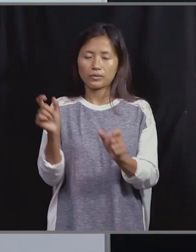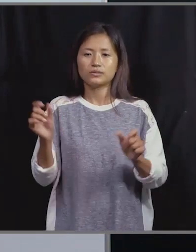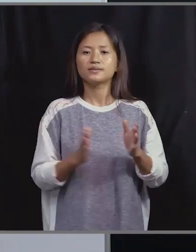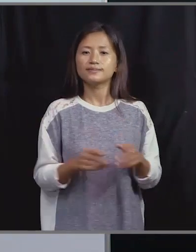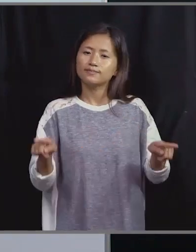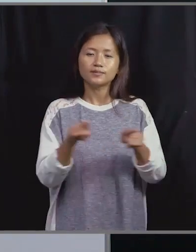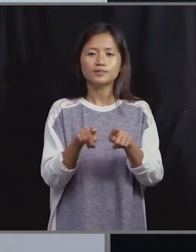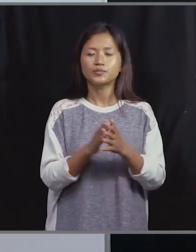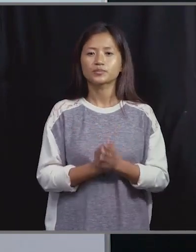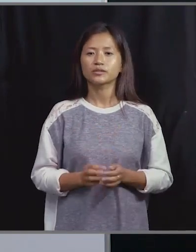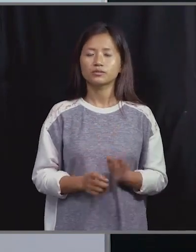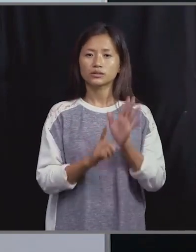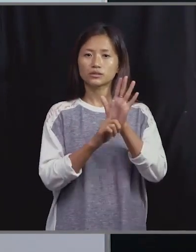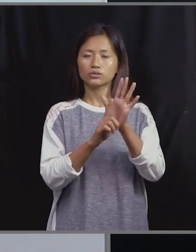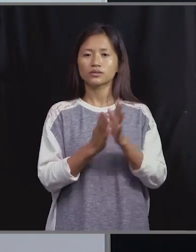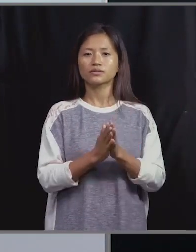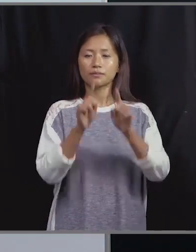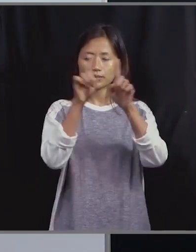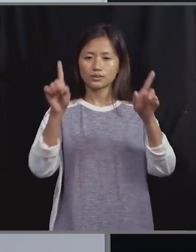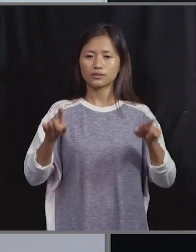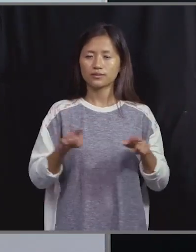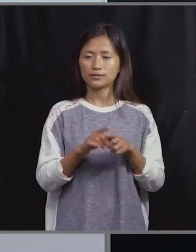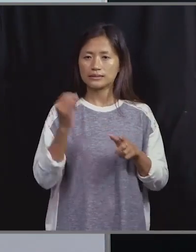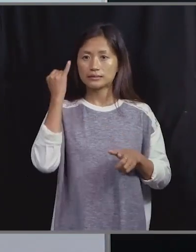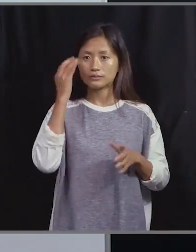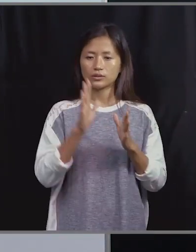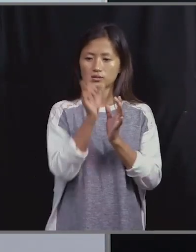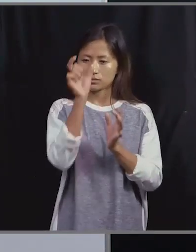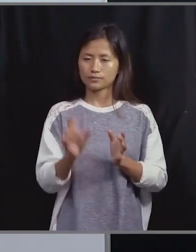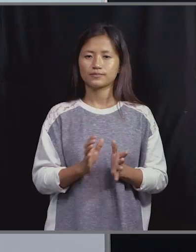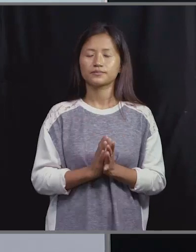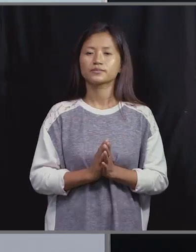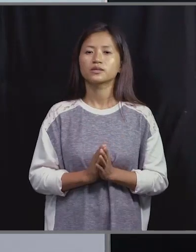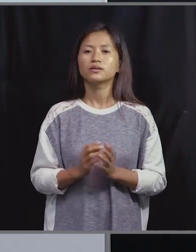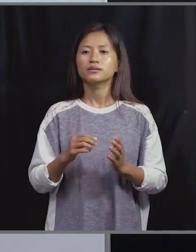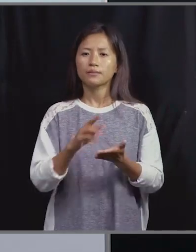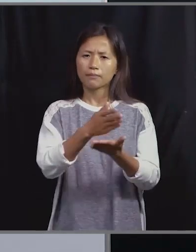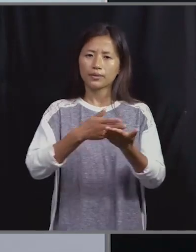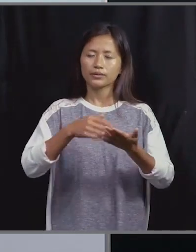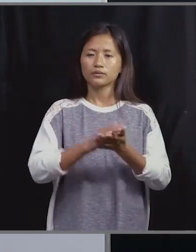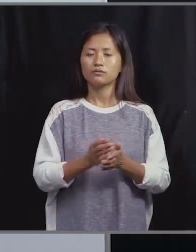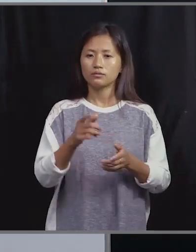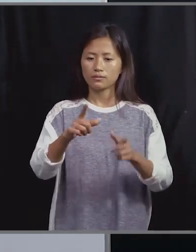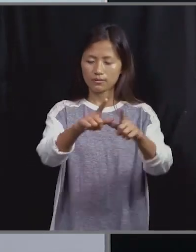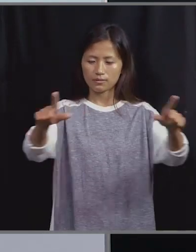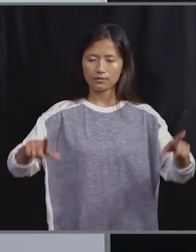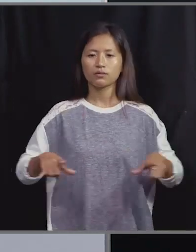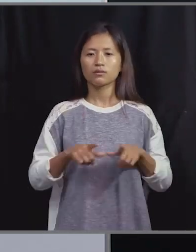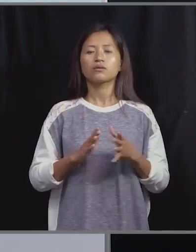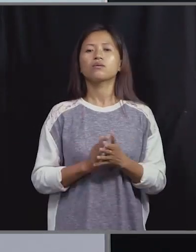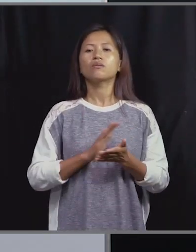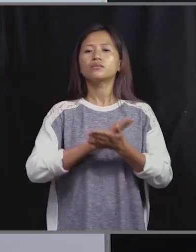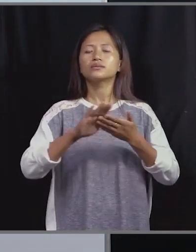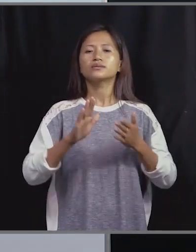And that gives us the picture or image that the Santals, they were contented in that particular land. They are already